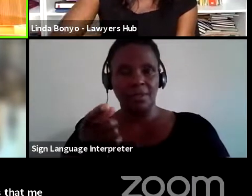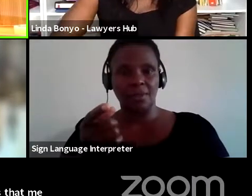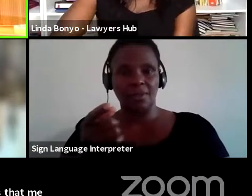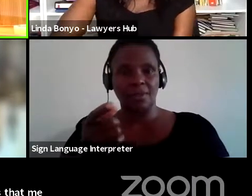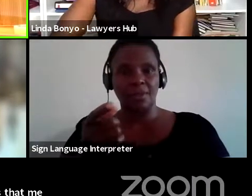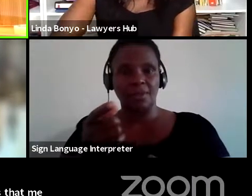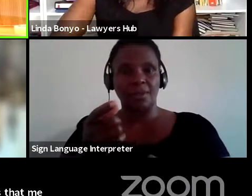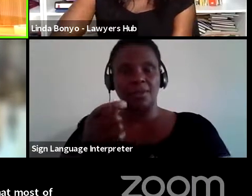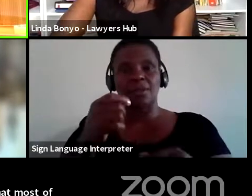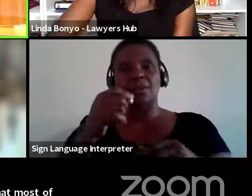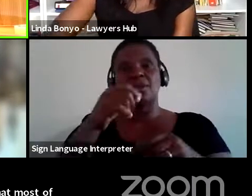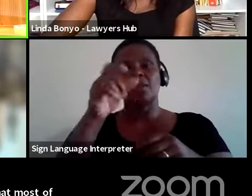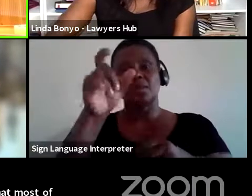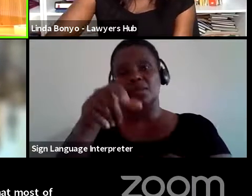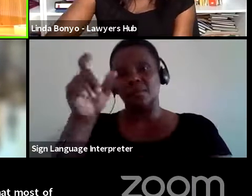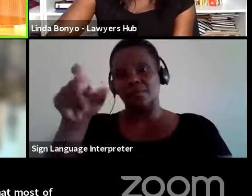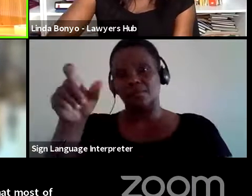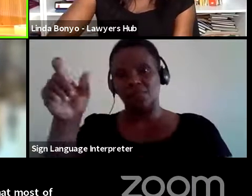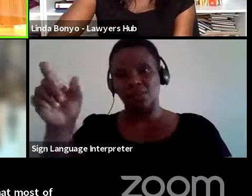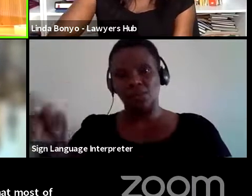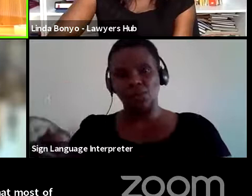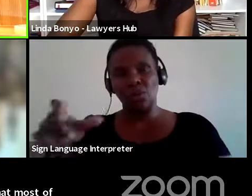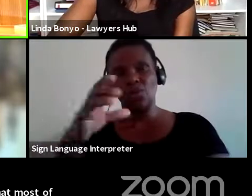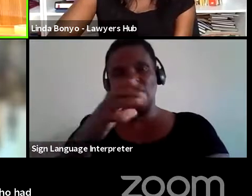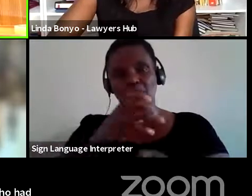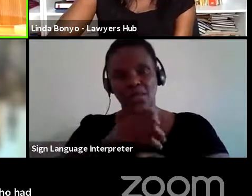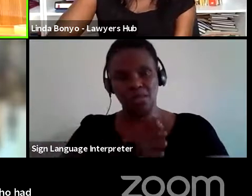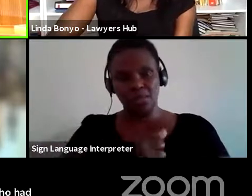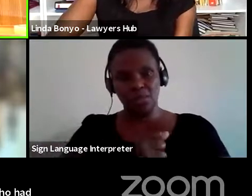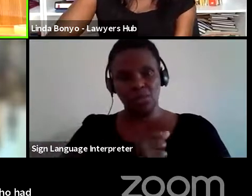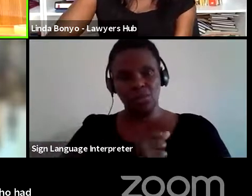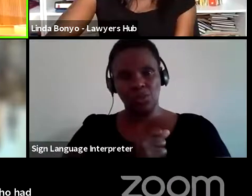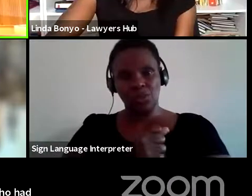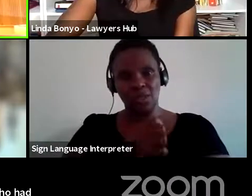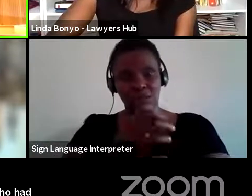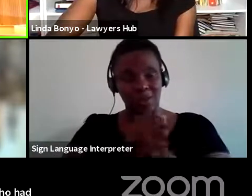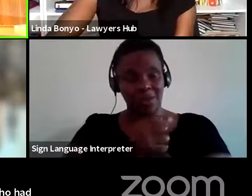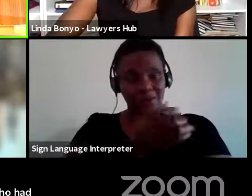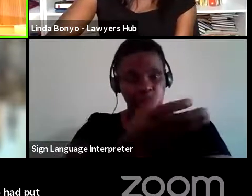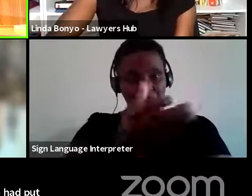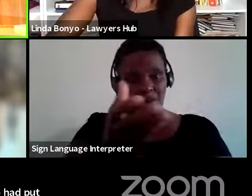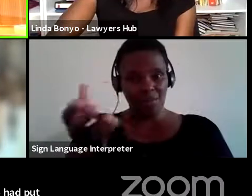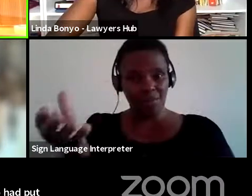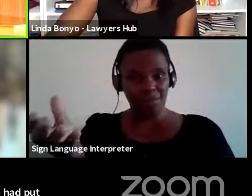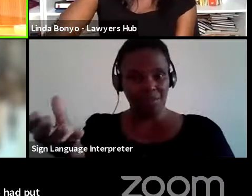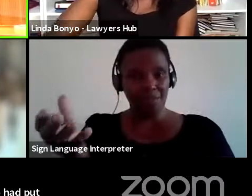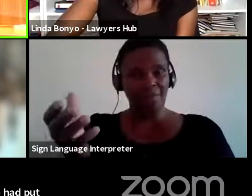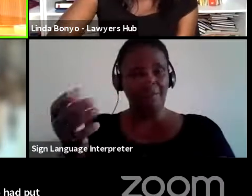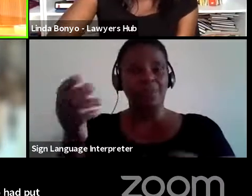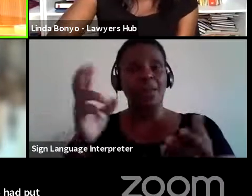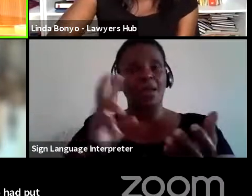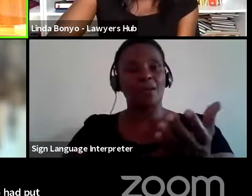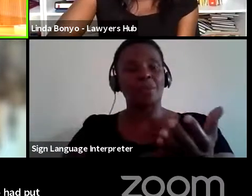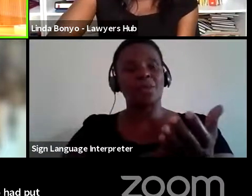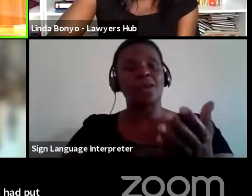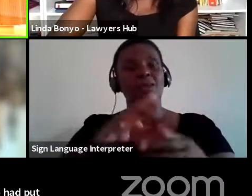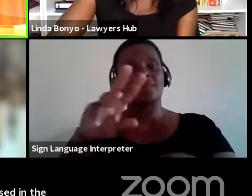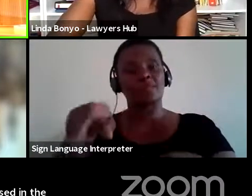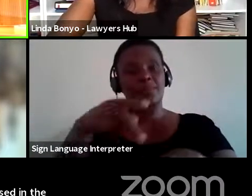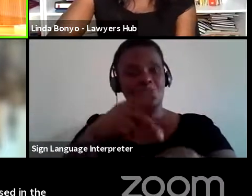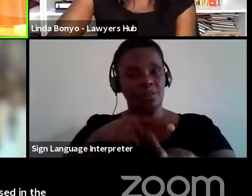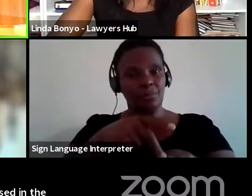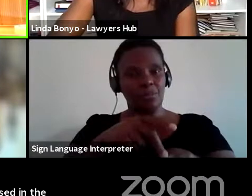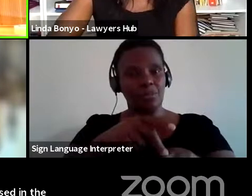and organizations who had put together the Santa Clara Principles were based in the US, Europe,